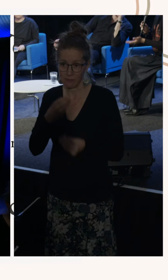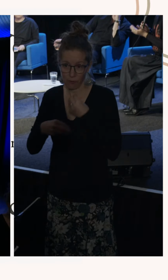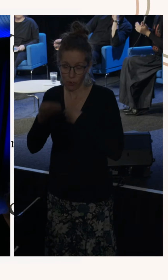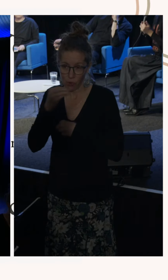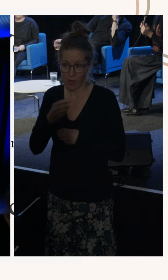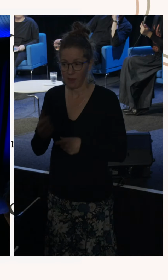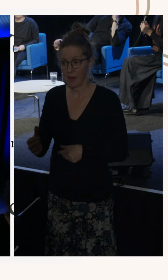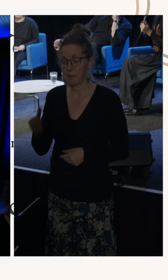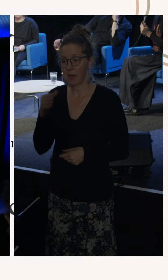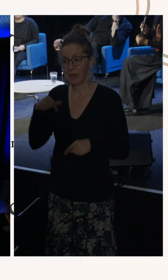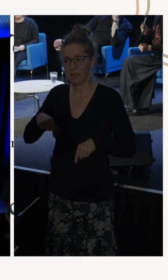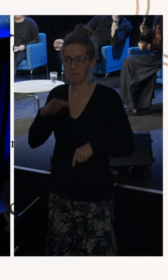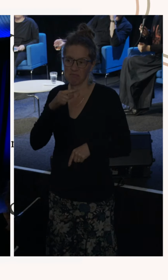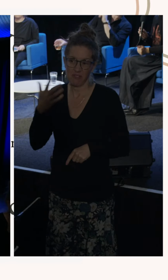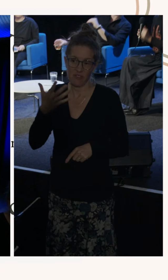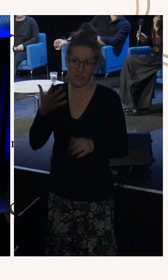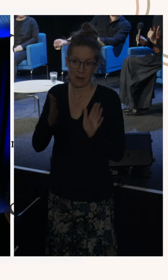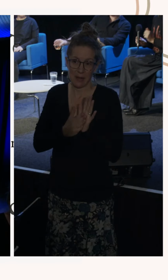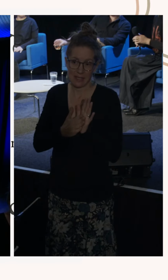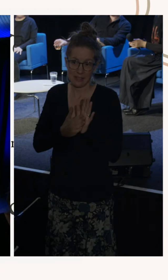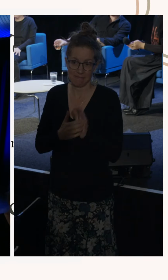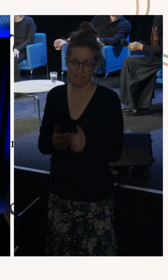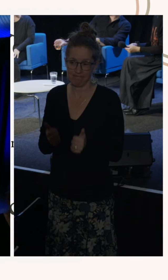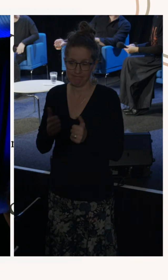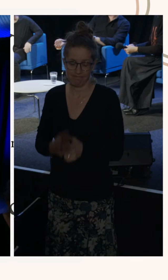back here in about 15 minutes.